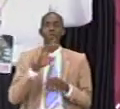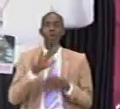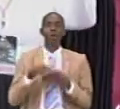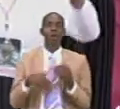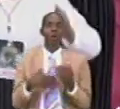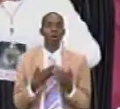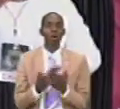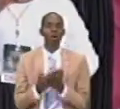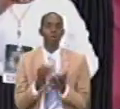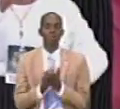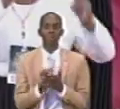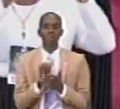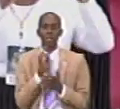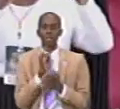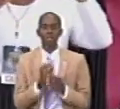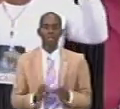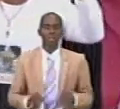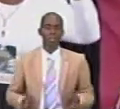wherever